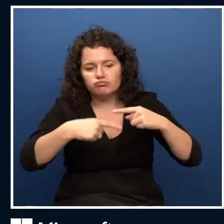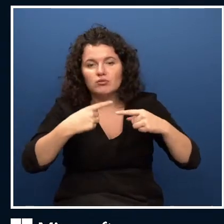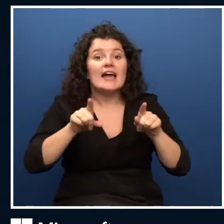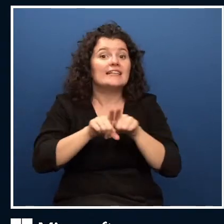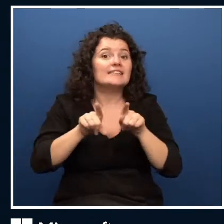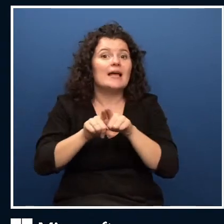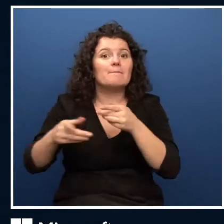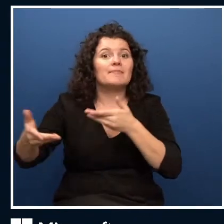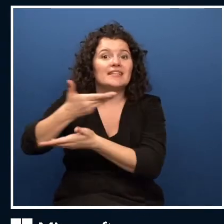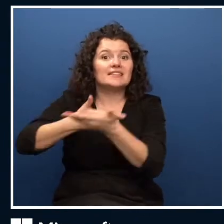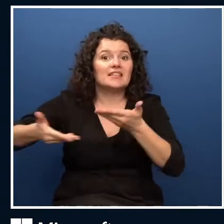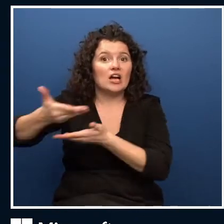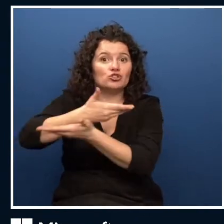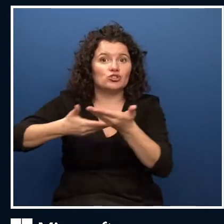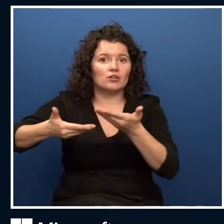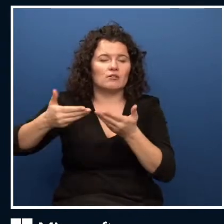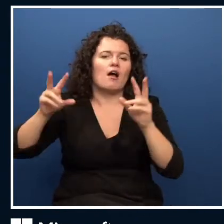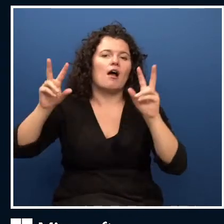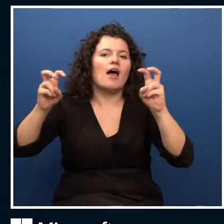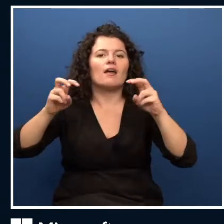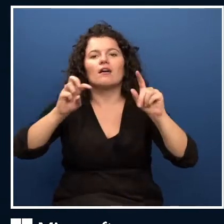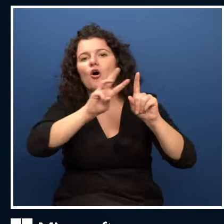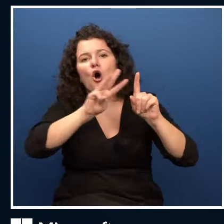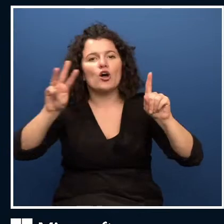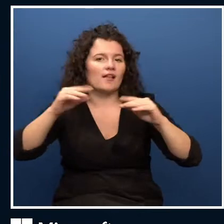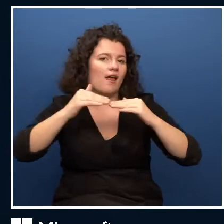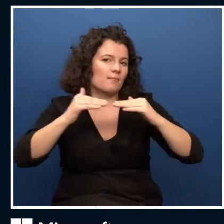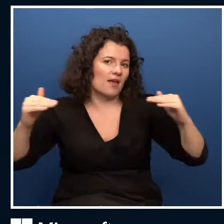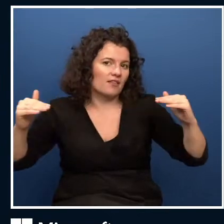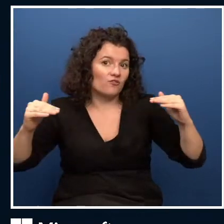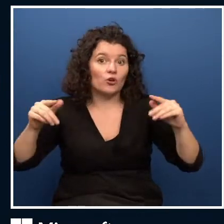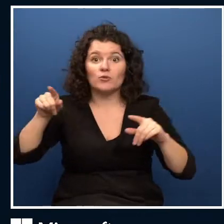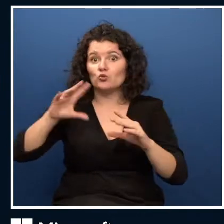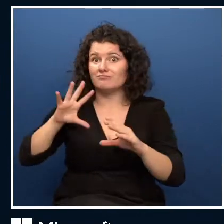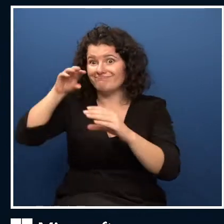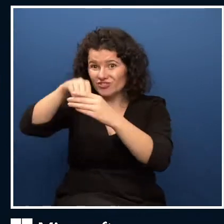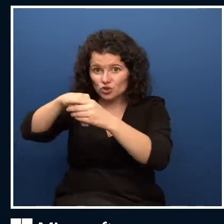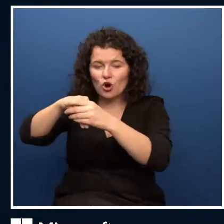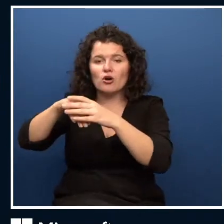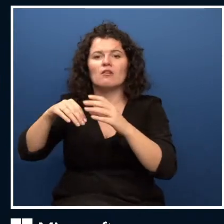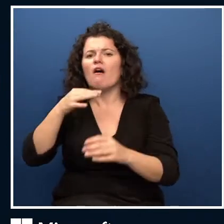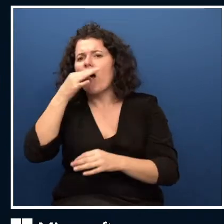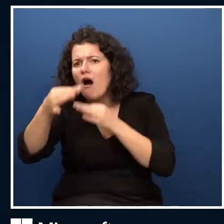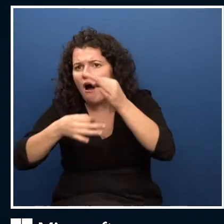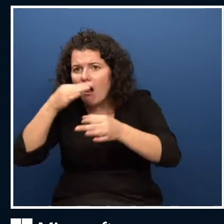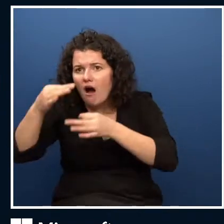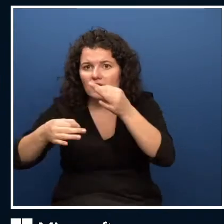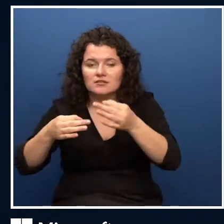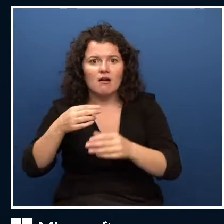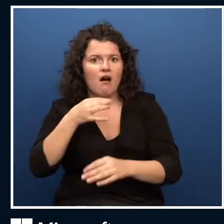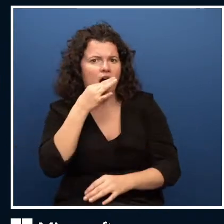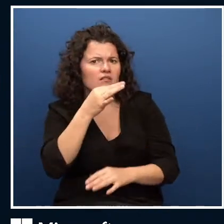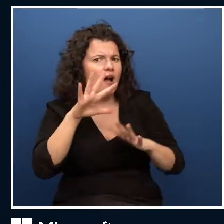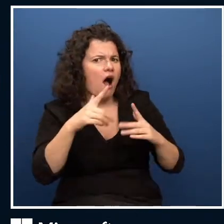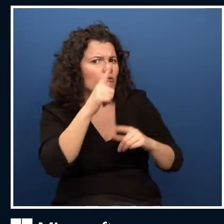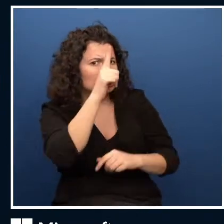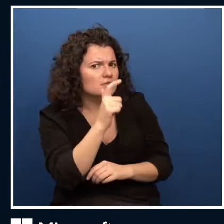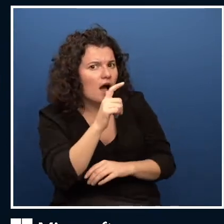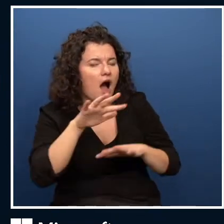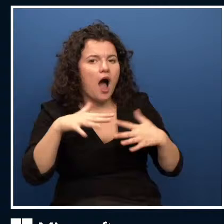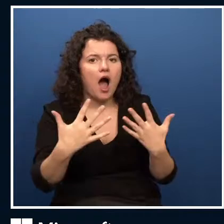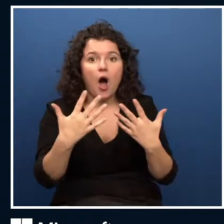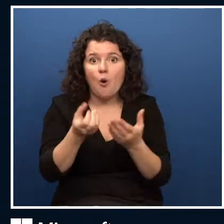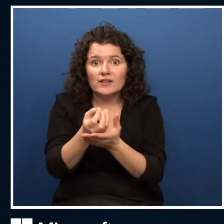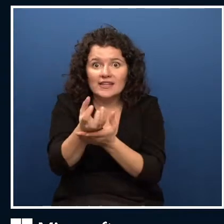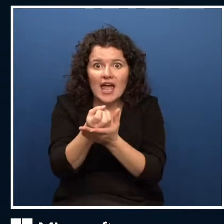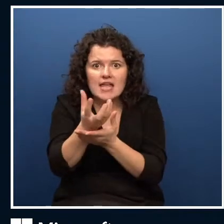science, you are starting with machine learning, but you're confused like where to start or what data should I work upon or what other folks are learning, because you